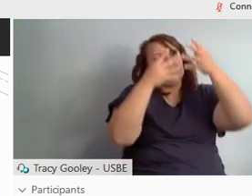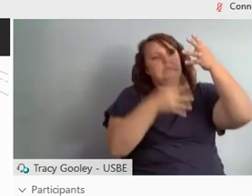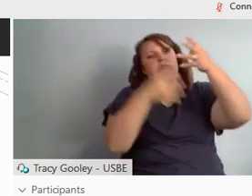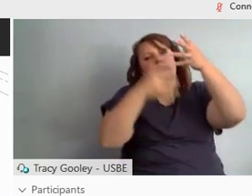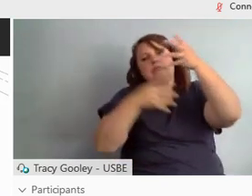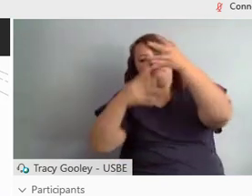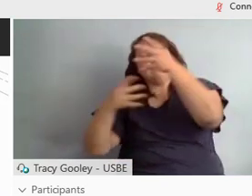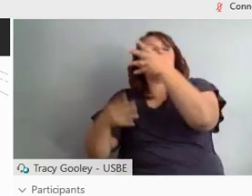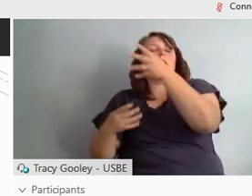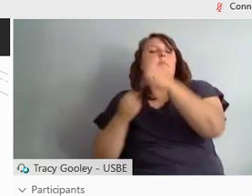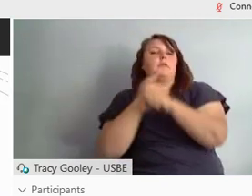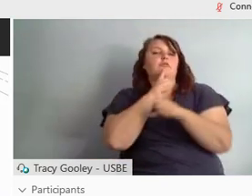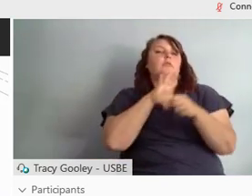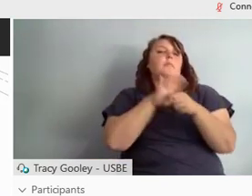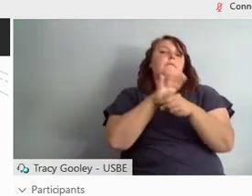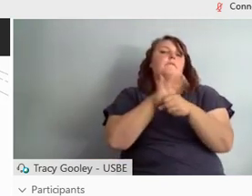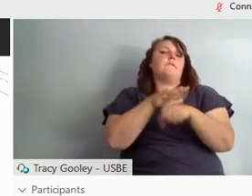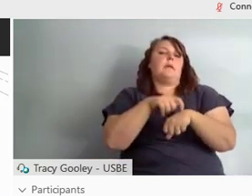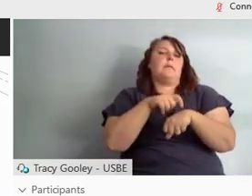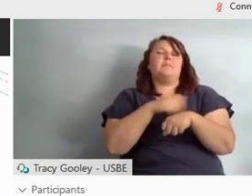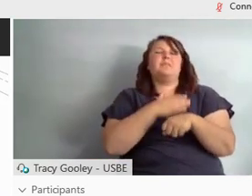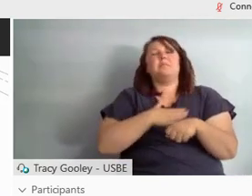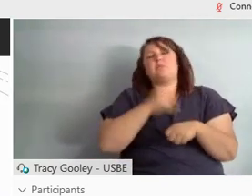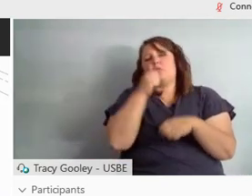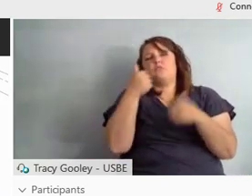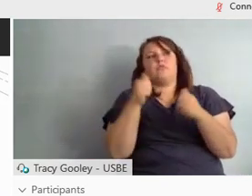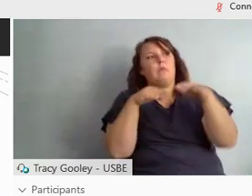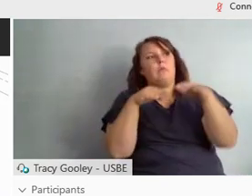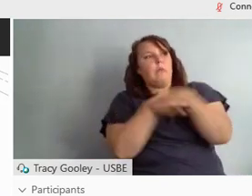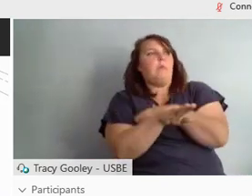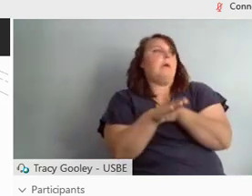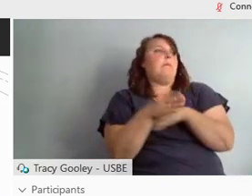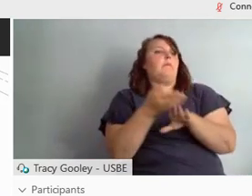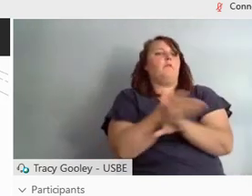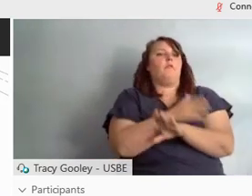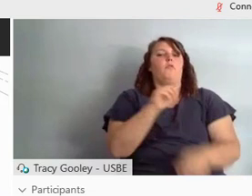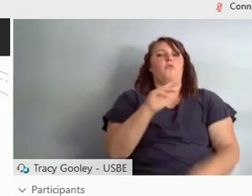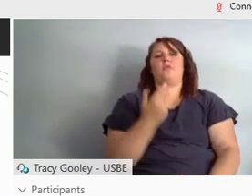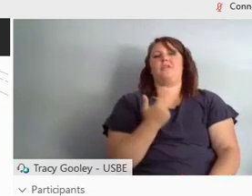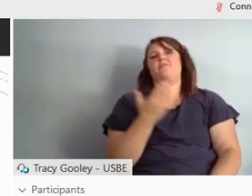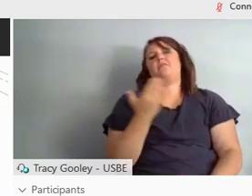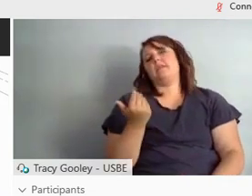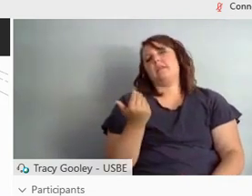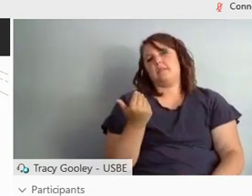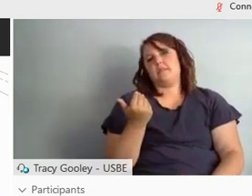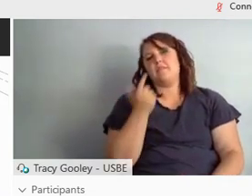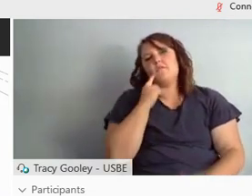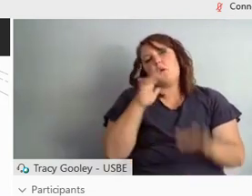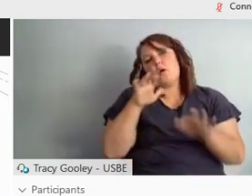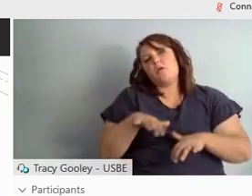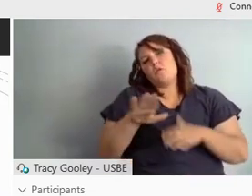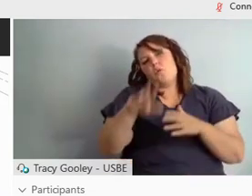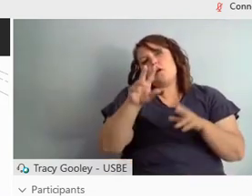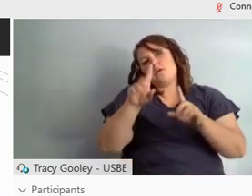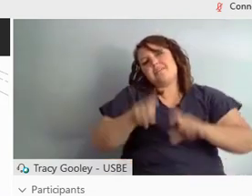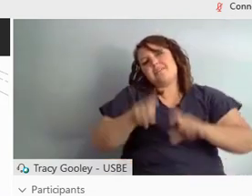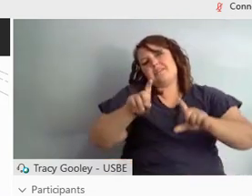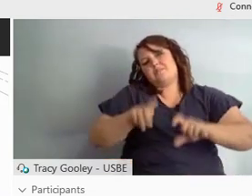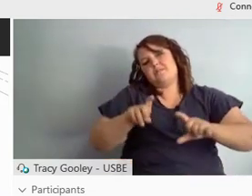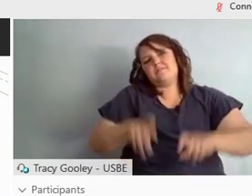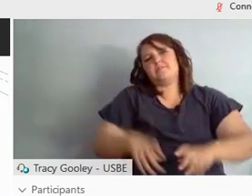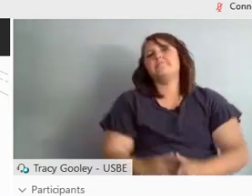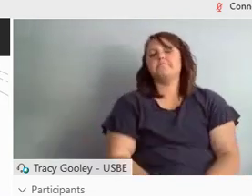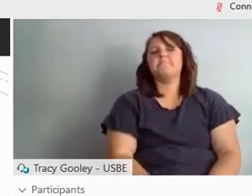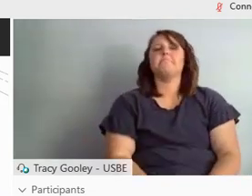few students. We want to make sure there's adequate time. So please don't try to go in before August 15th to enter your data into the